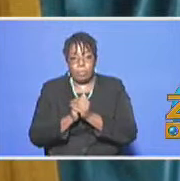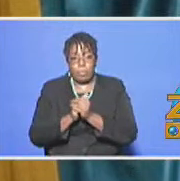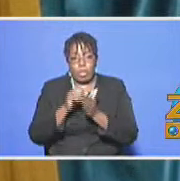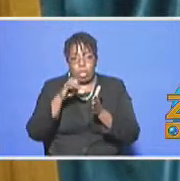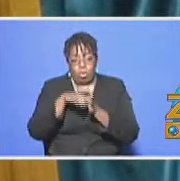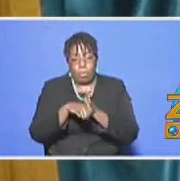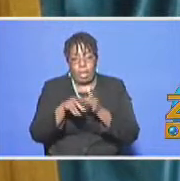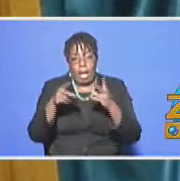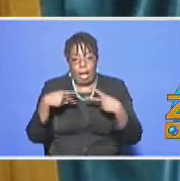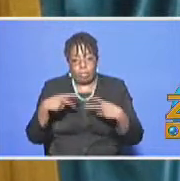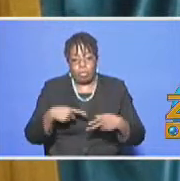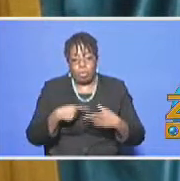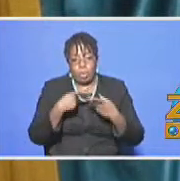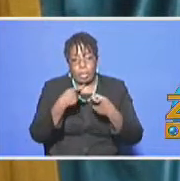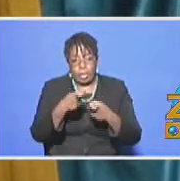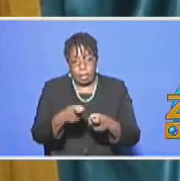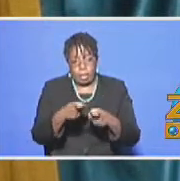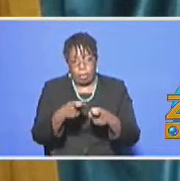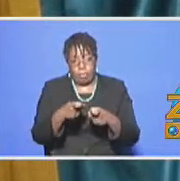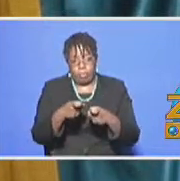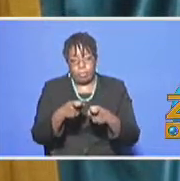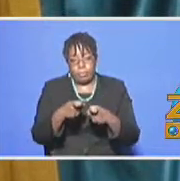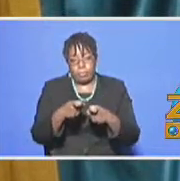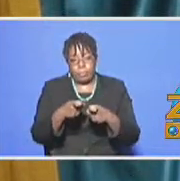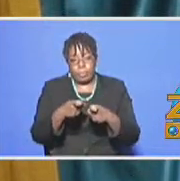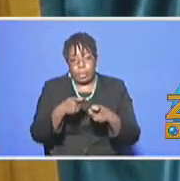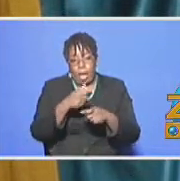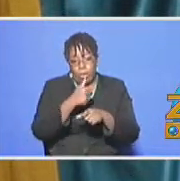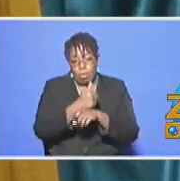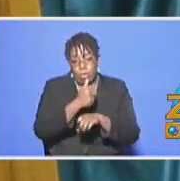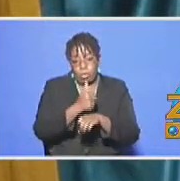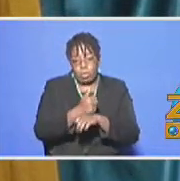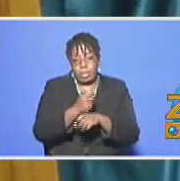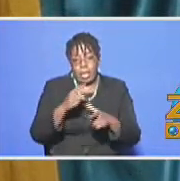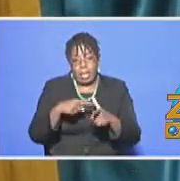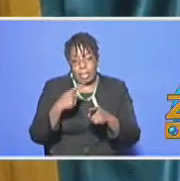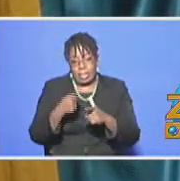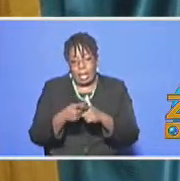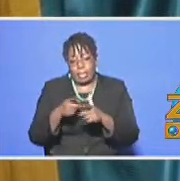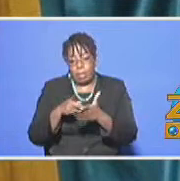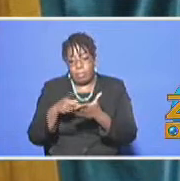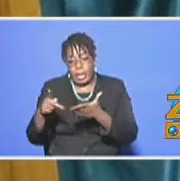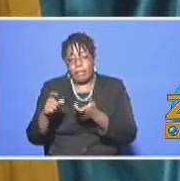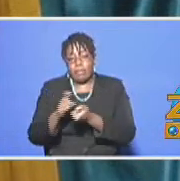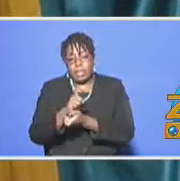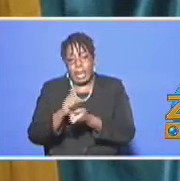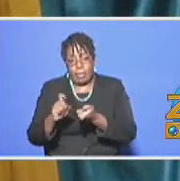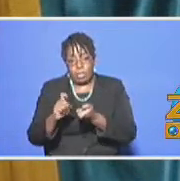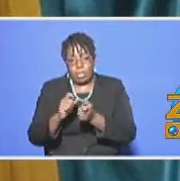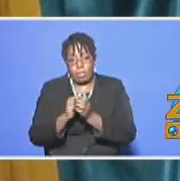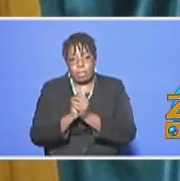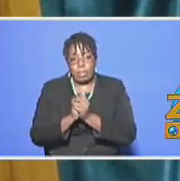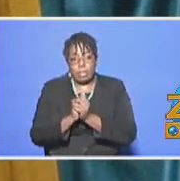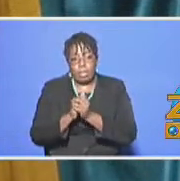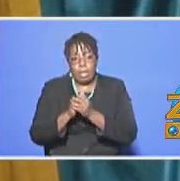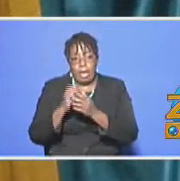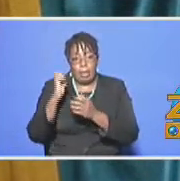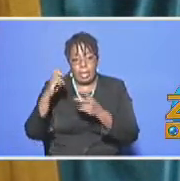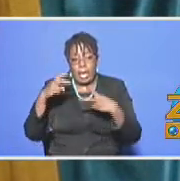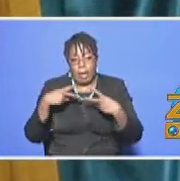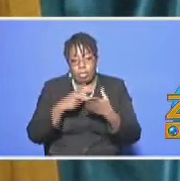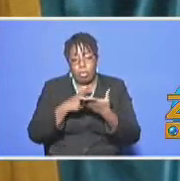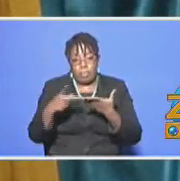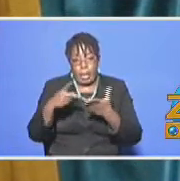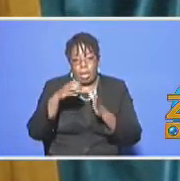a sanction rather than leave a victim to a civil claim for damages which may be worthless. Archer will have to pay court costs